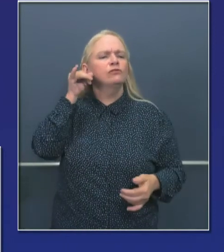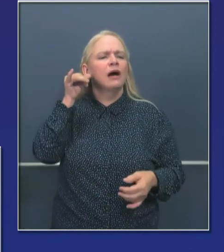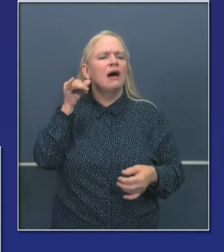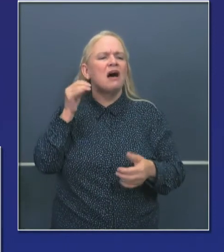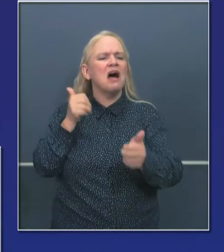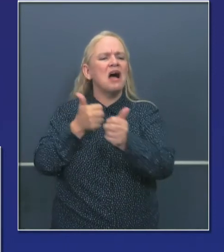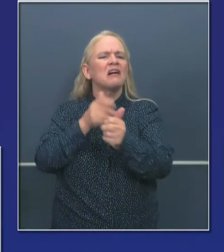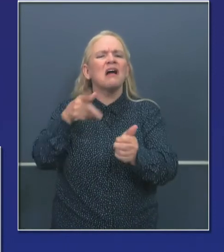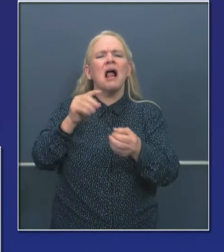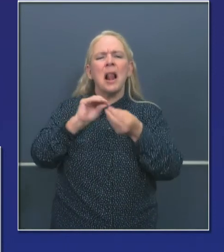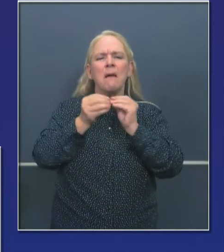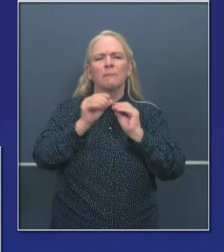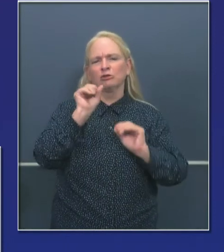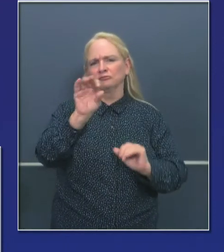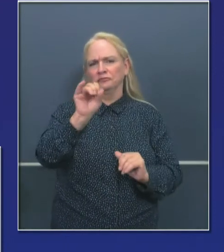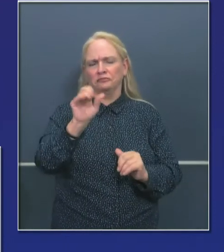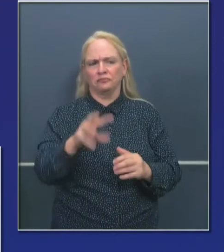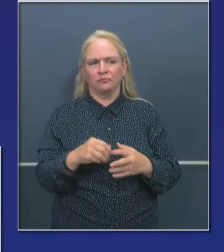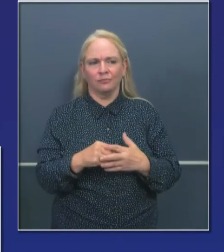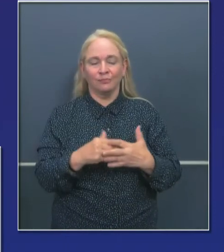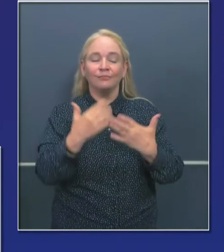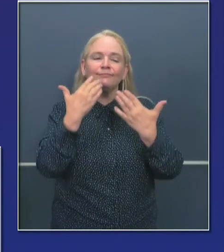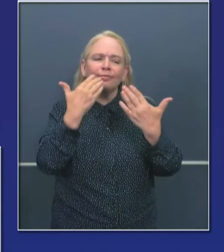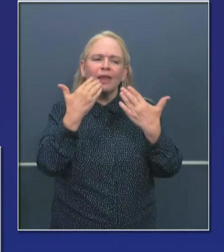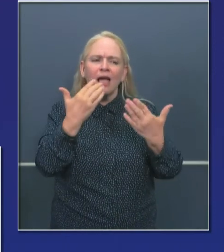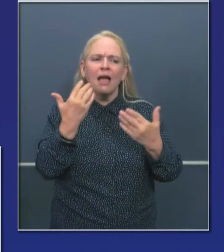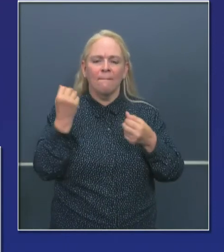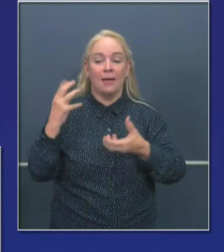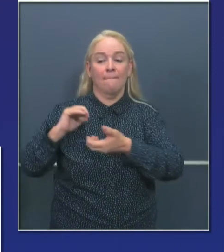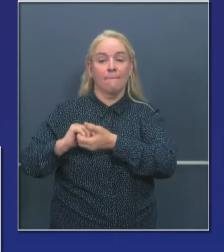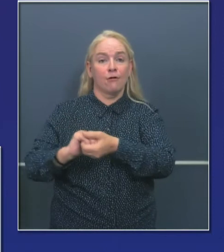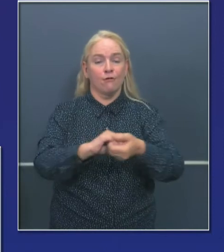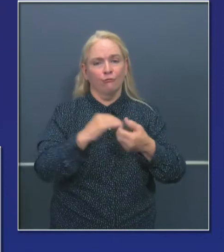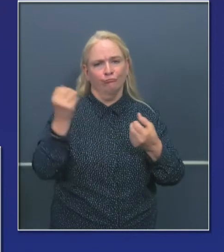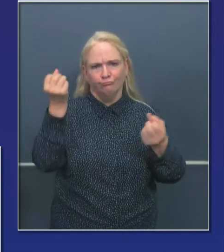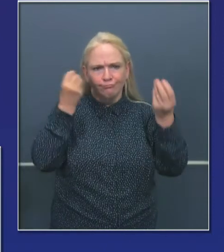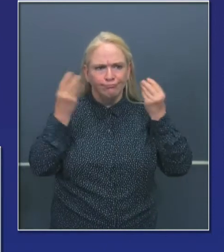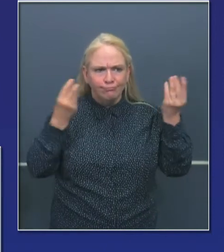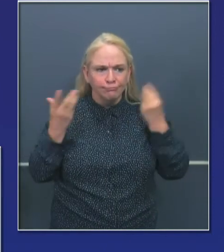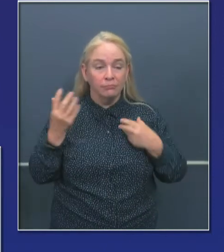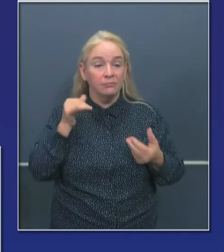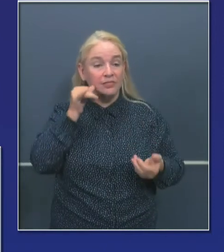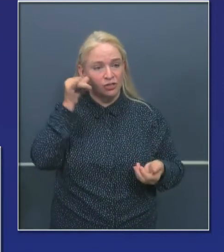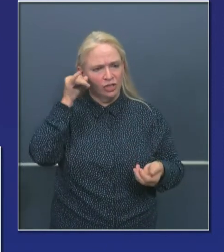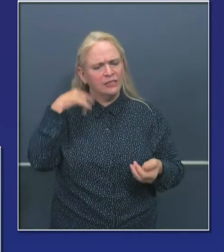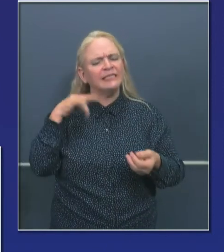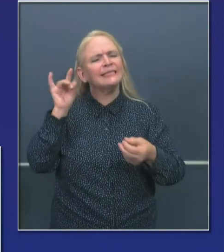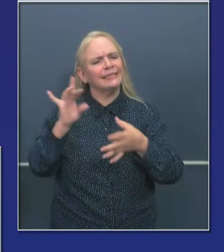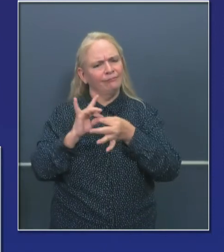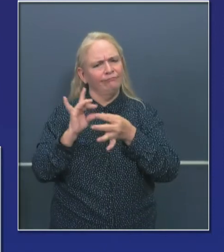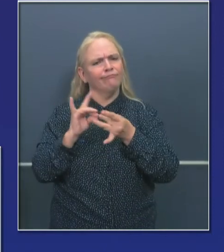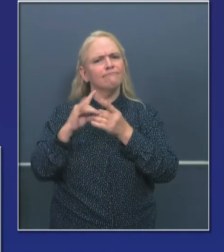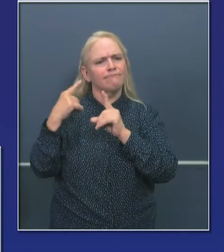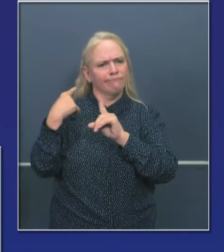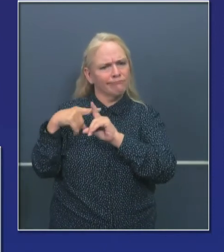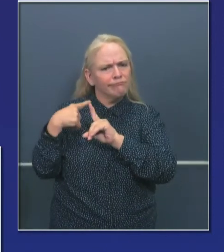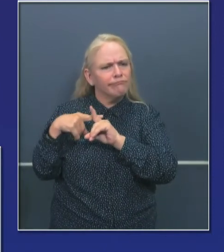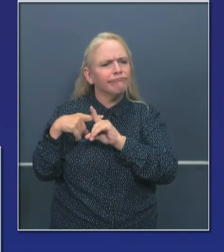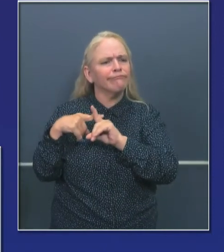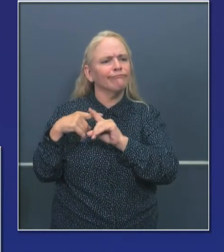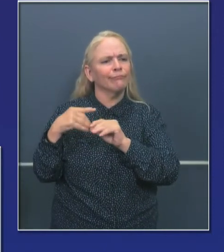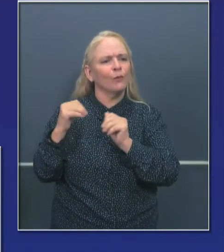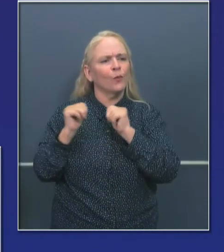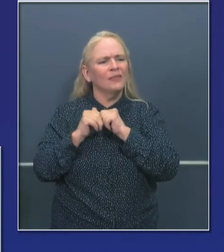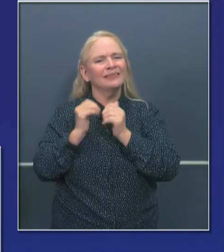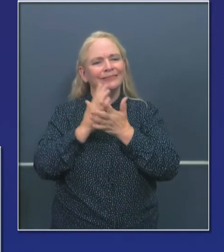and thank our local partners. I talked yesterday in very positive and optimistic terms about the counties that we were working